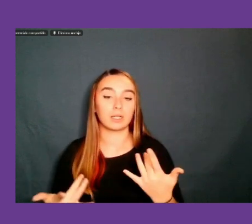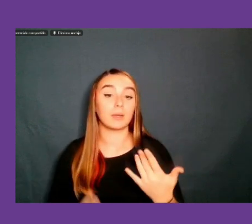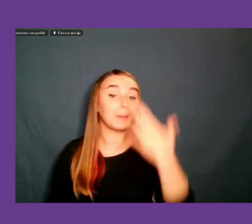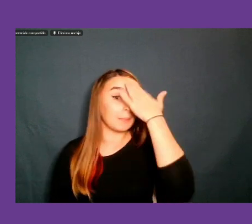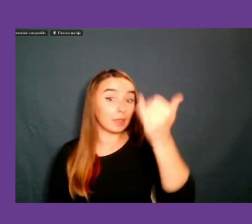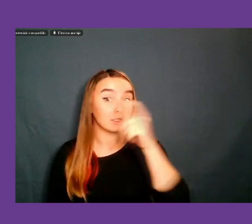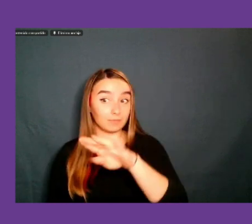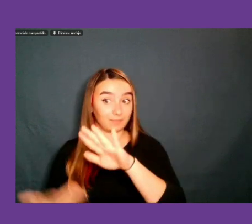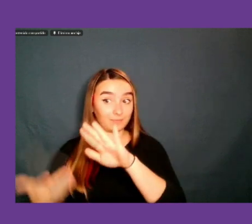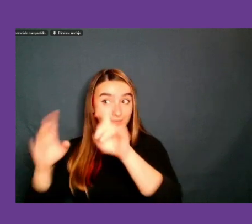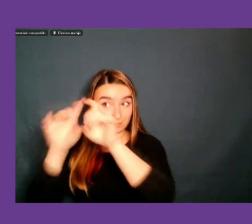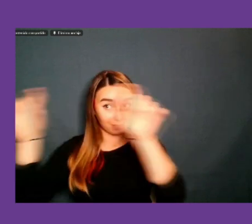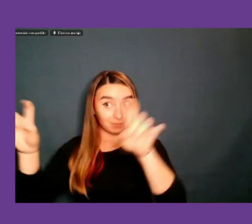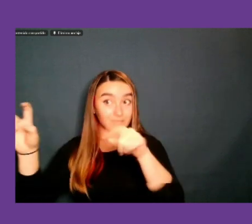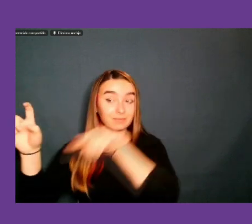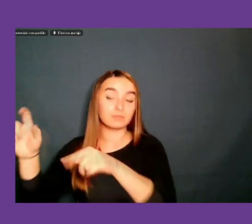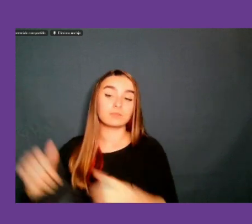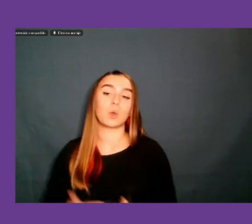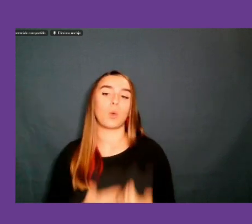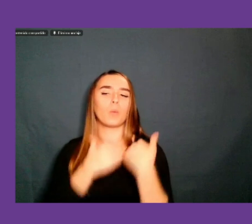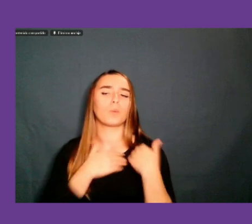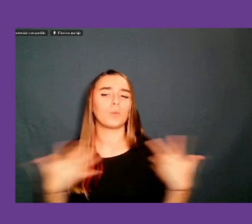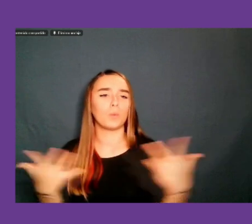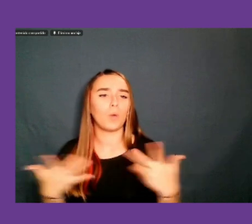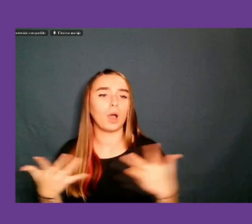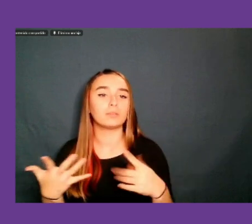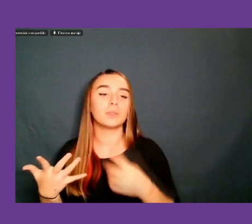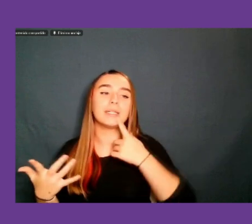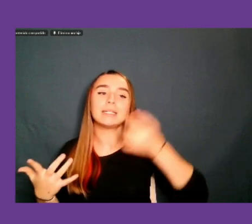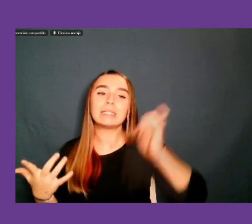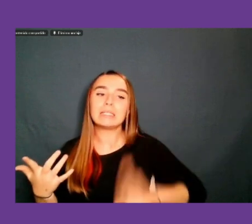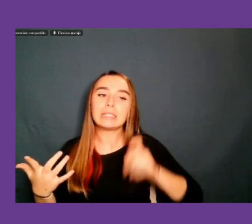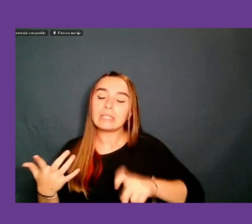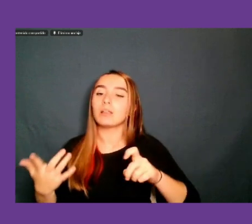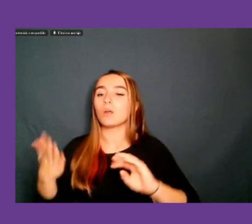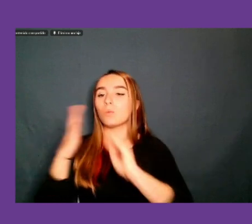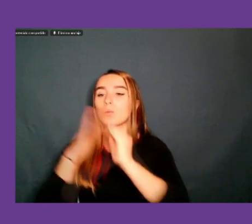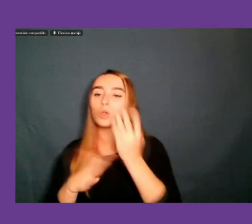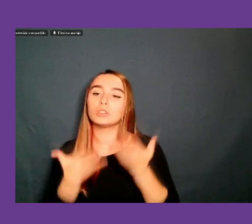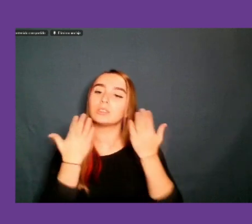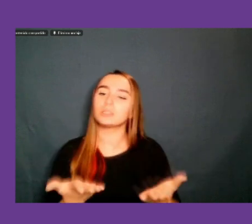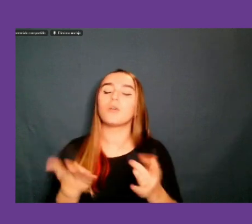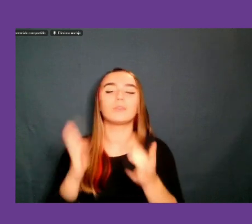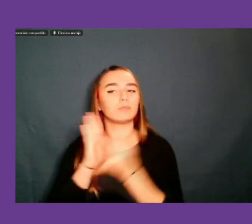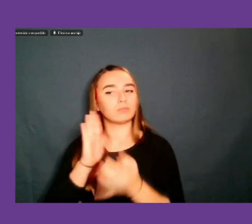organization has a responsibility to ensure the accessibility of this product and service. And